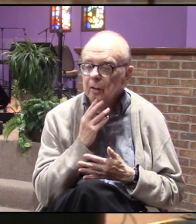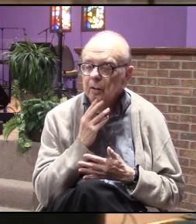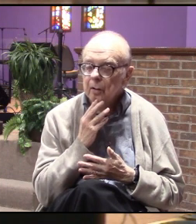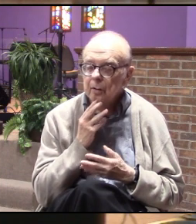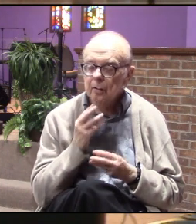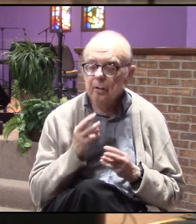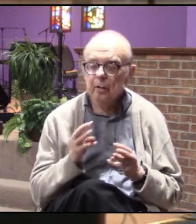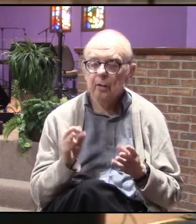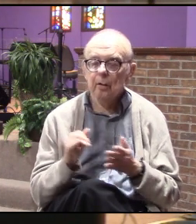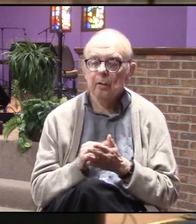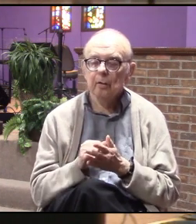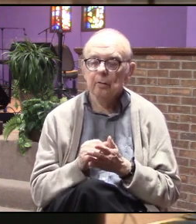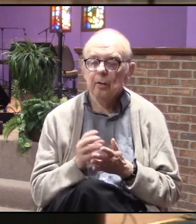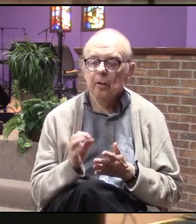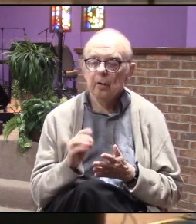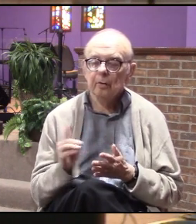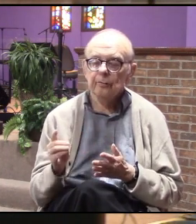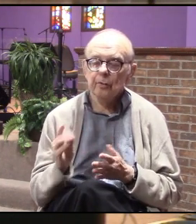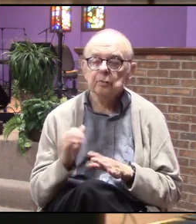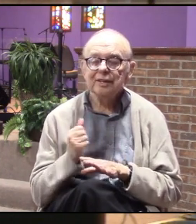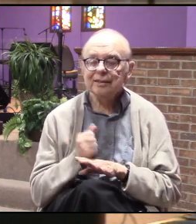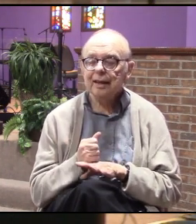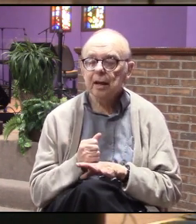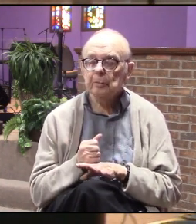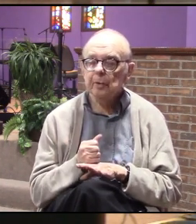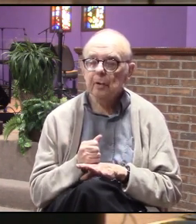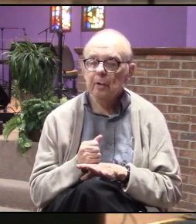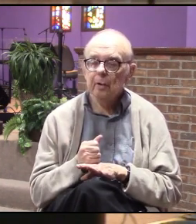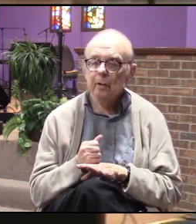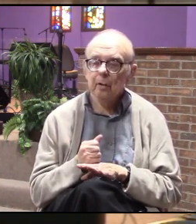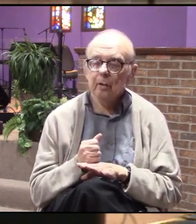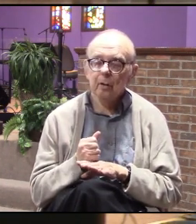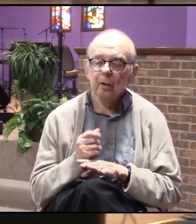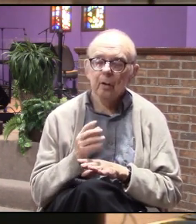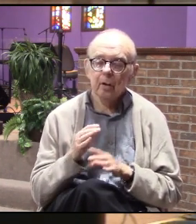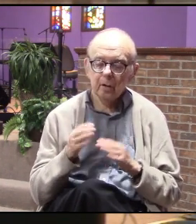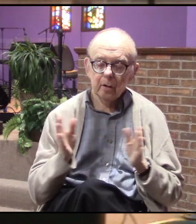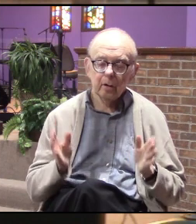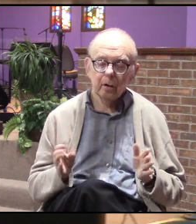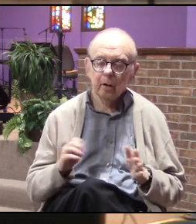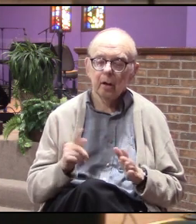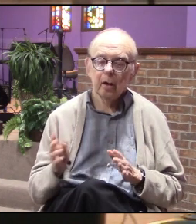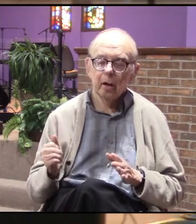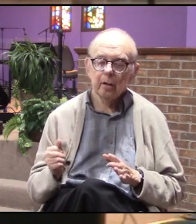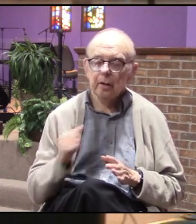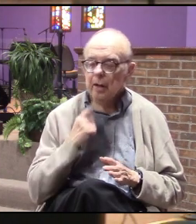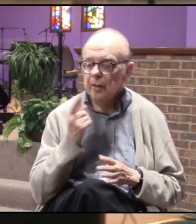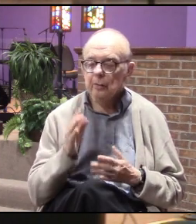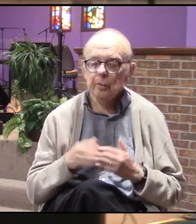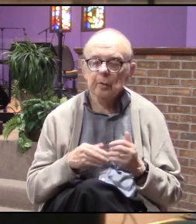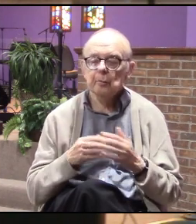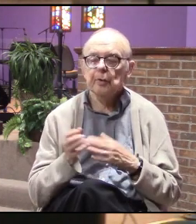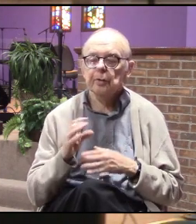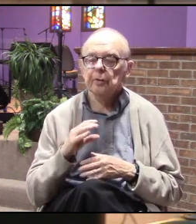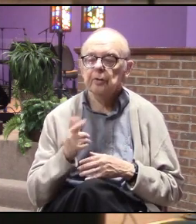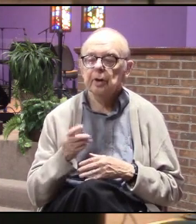The way that the food was set up. The cages, the way that they were built.